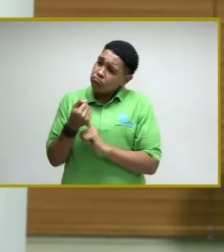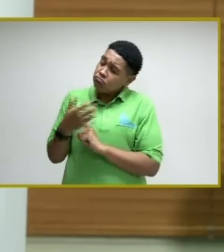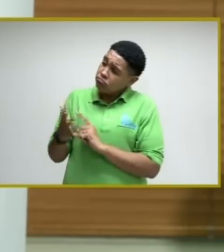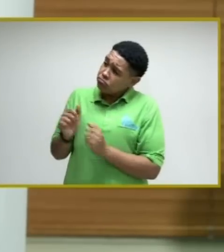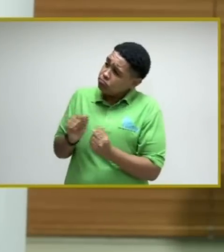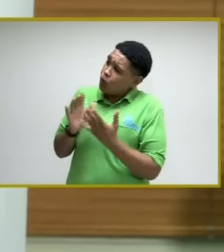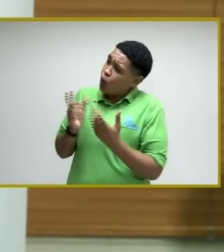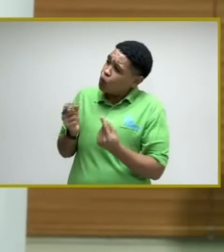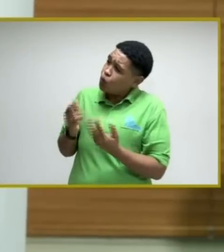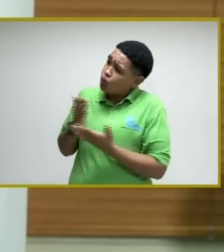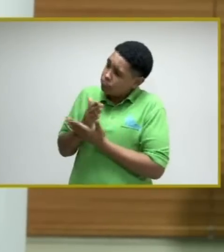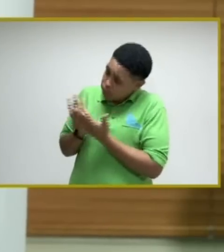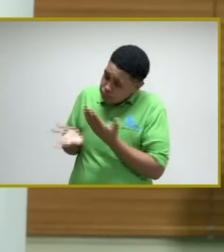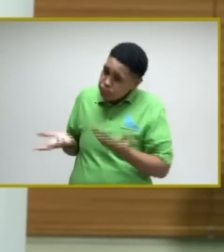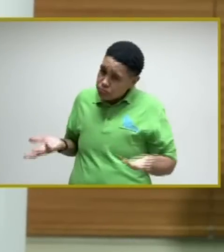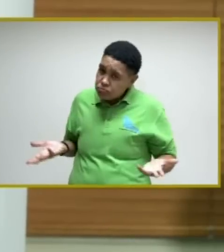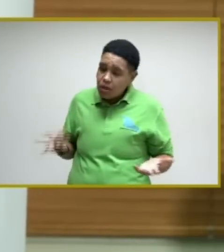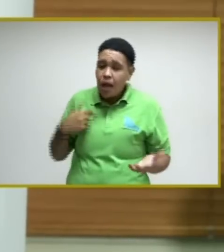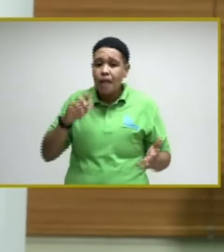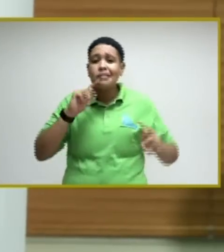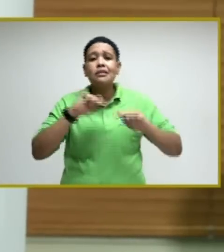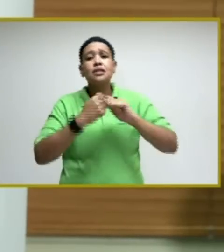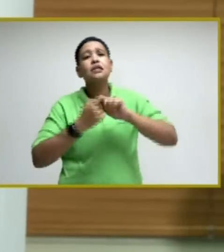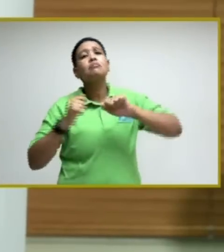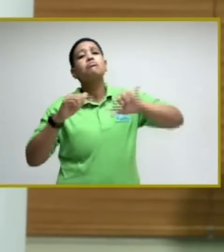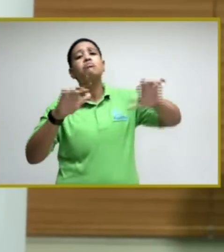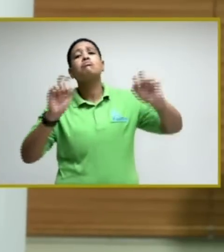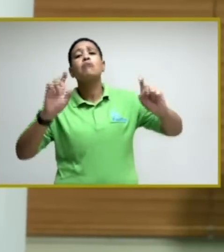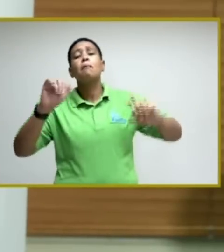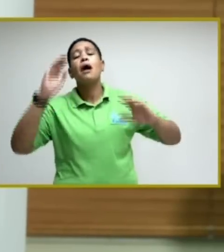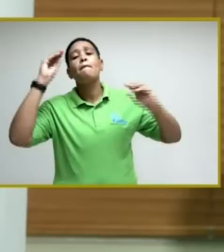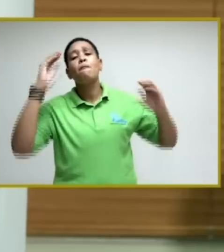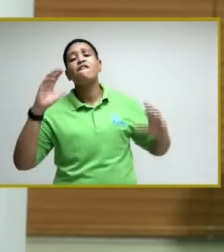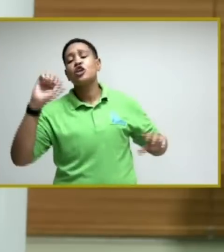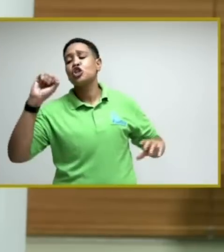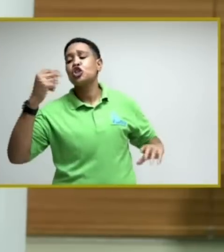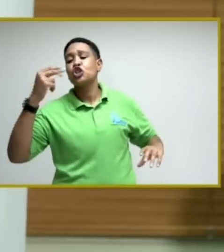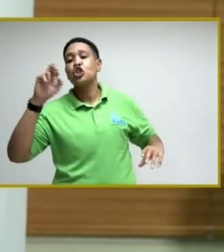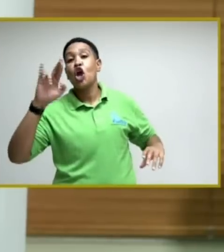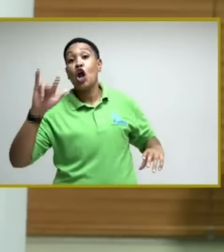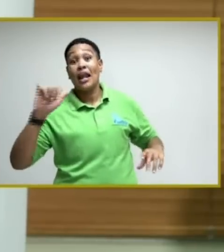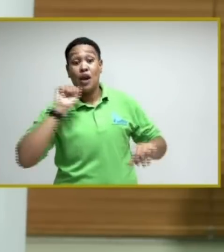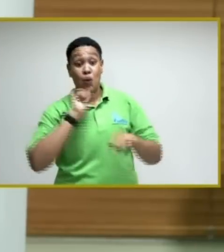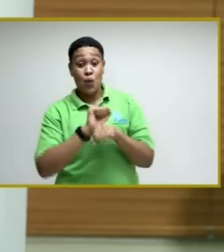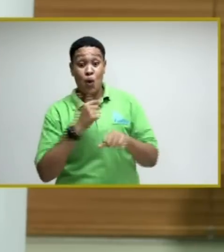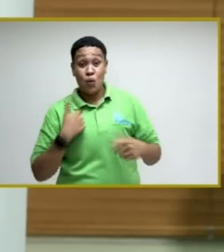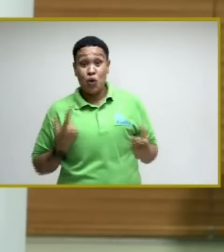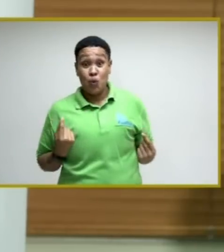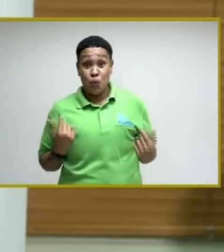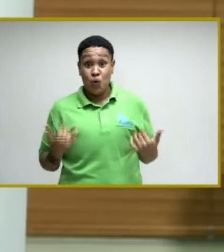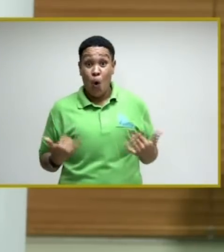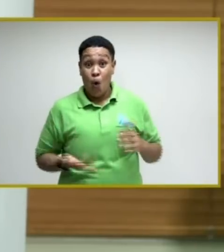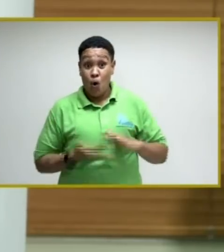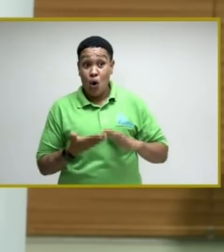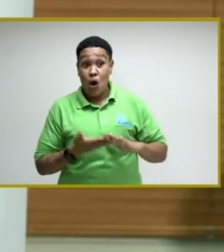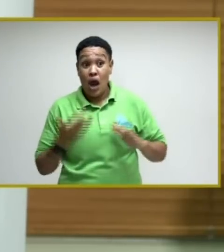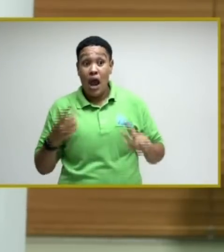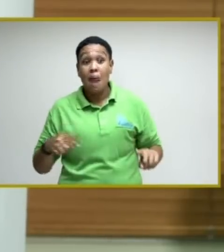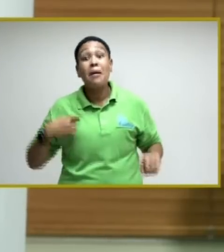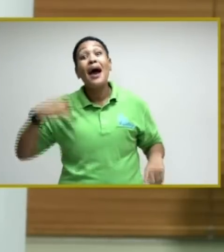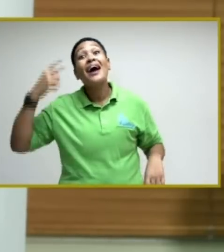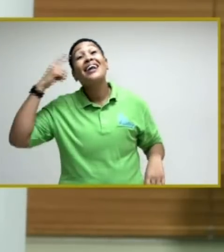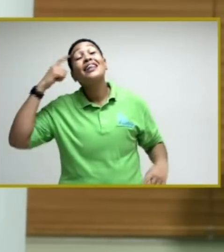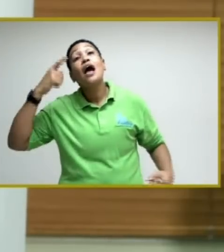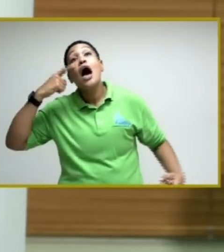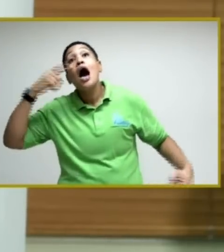on board, chaired by Professor Shirley, and the work that we have already done and are doing, I think that